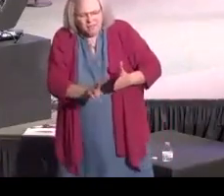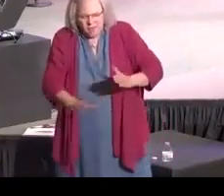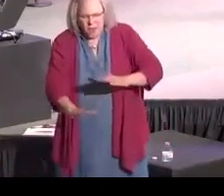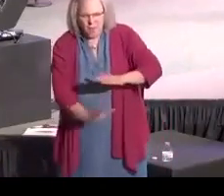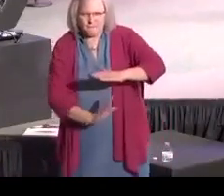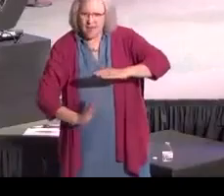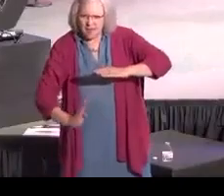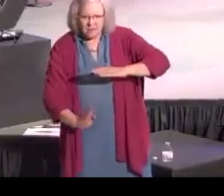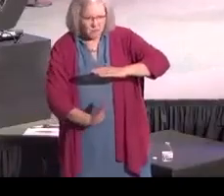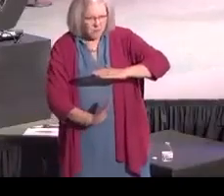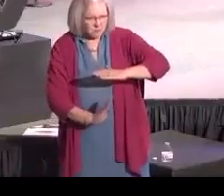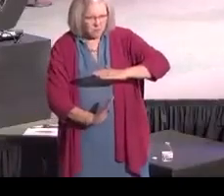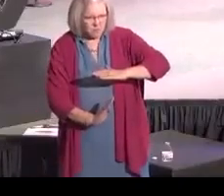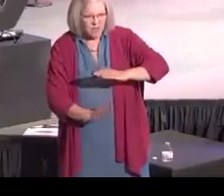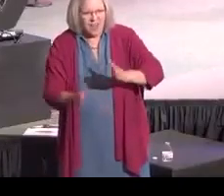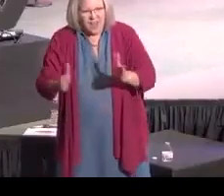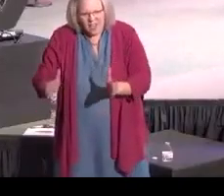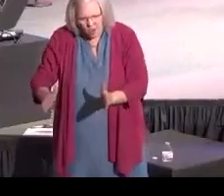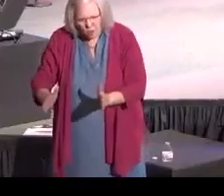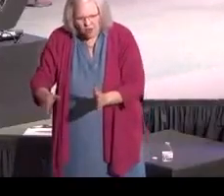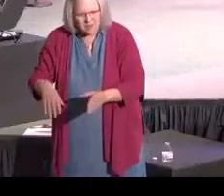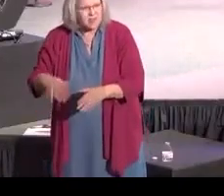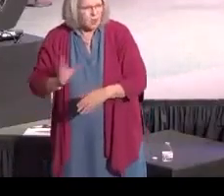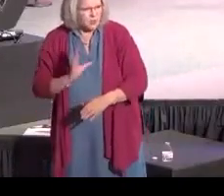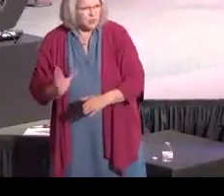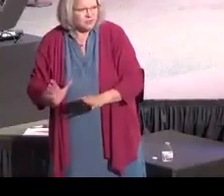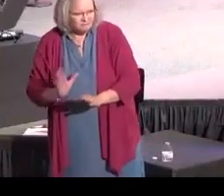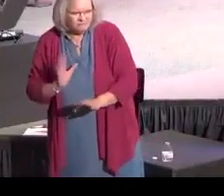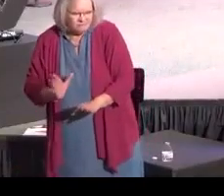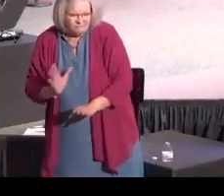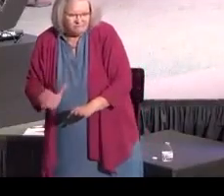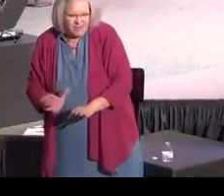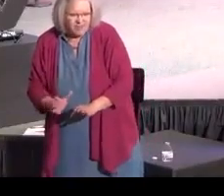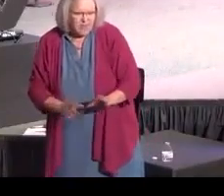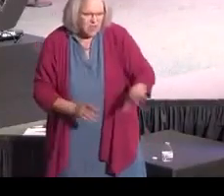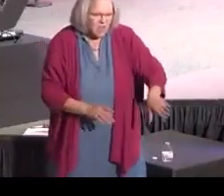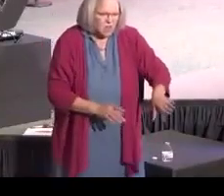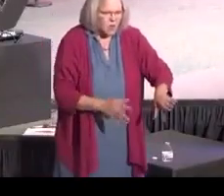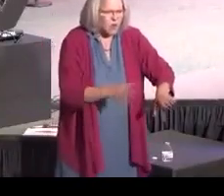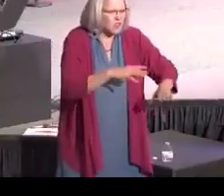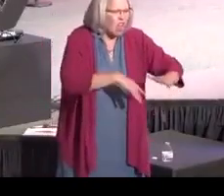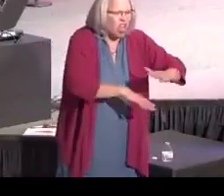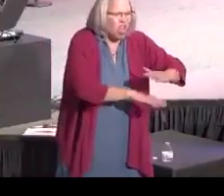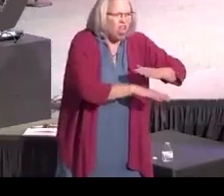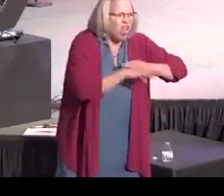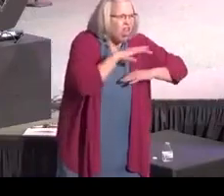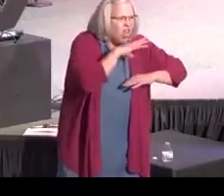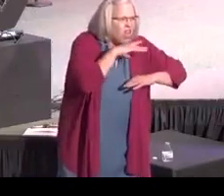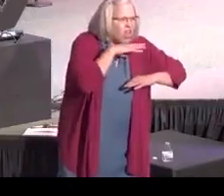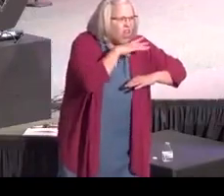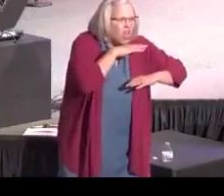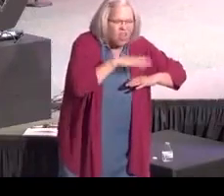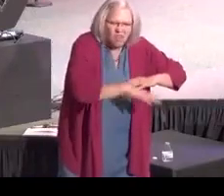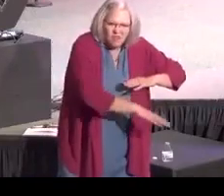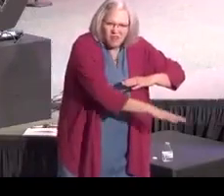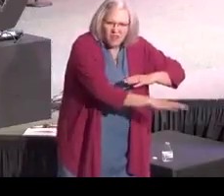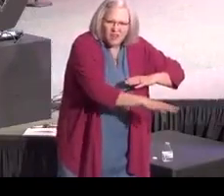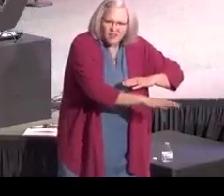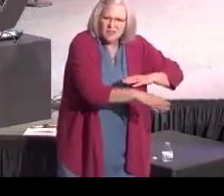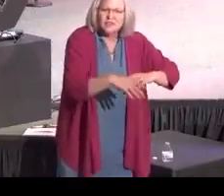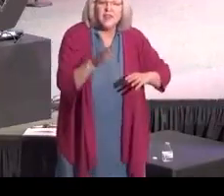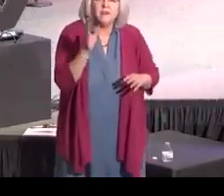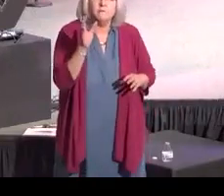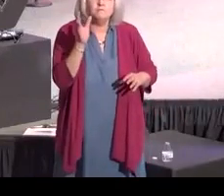of the basement, you could get to it if you crawled through a hole. And it brought you up underneath part of my